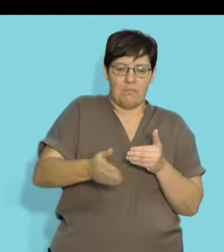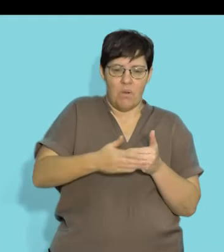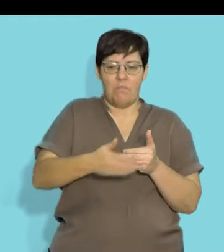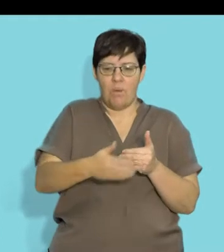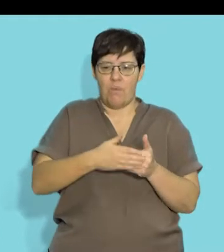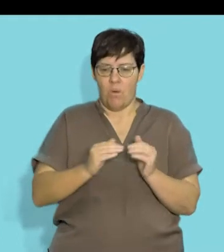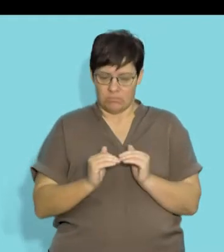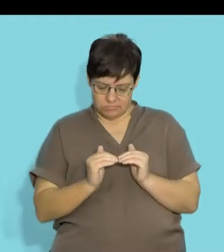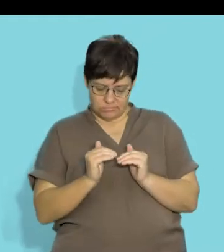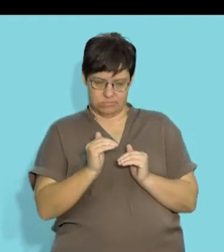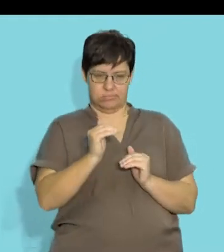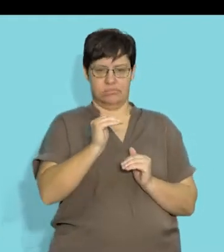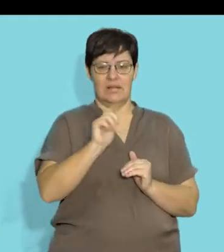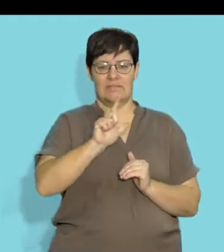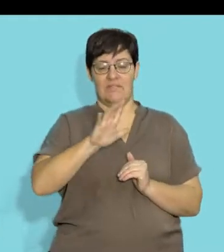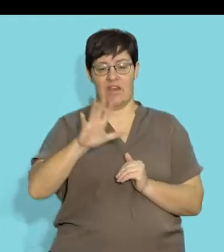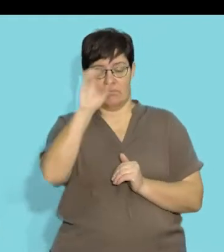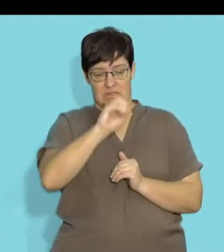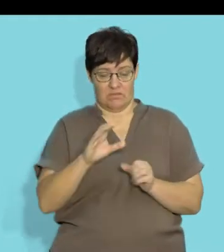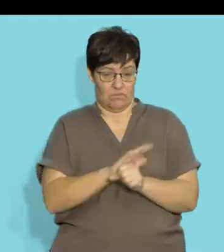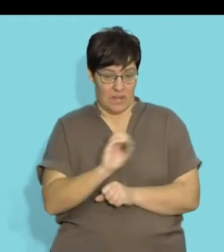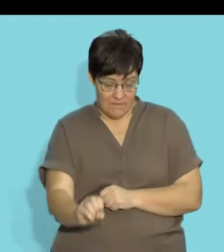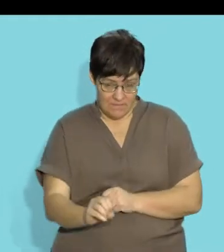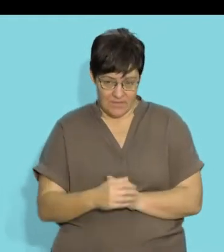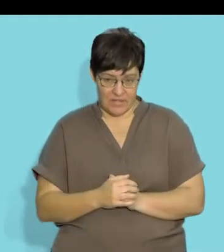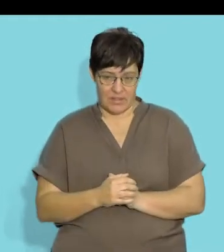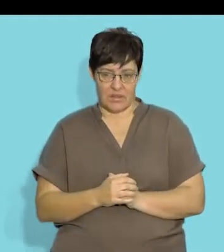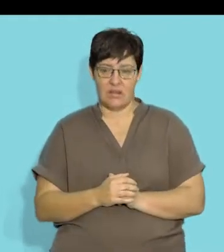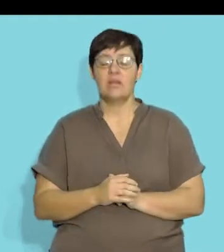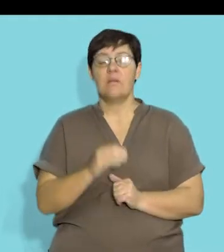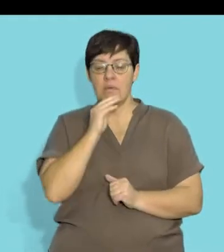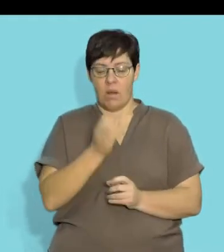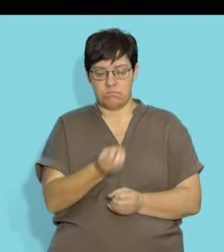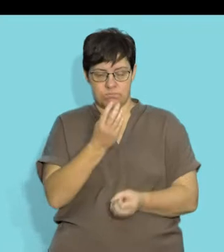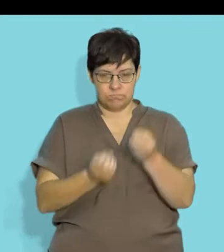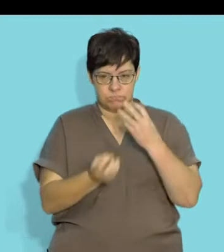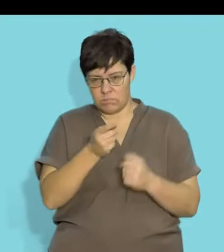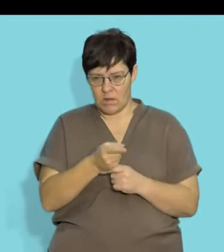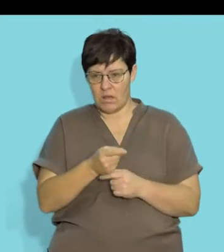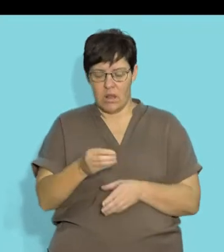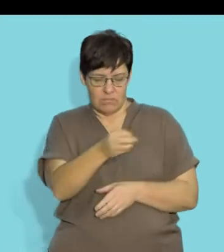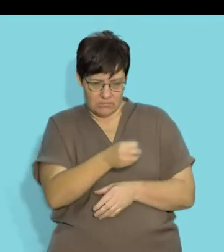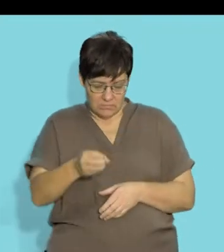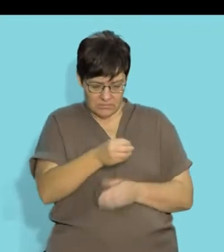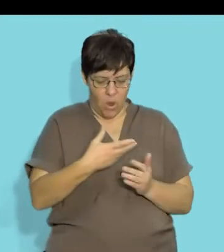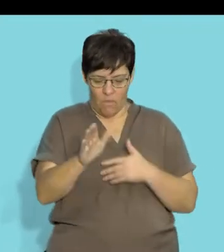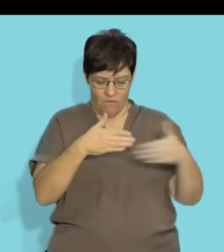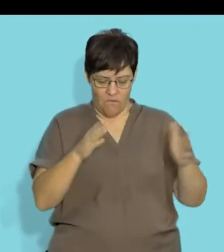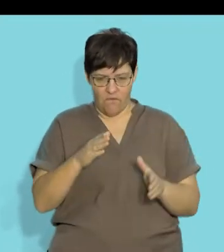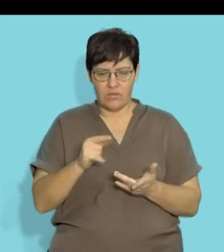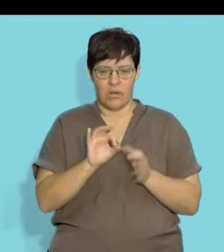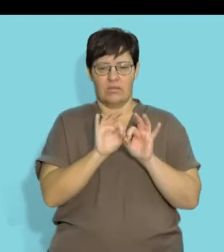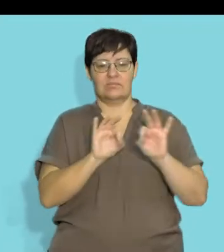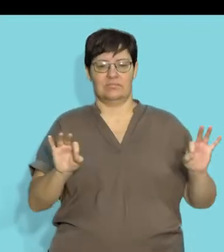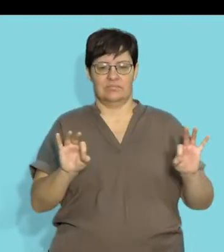bulb is up to 75% full, okay? Then we make sure that there are bubbles, the bubbles are taken out so that it's